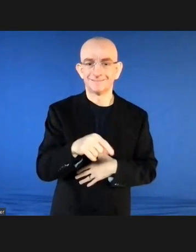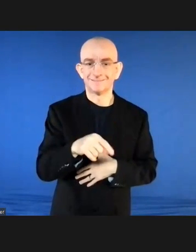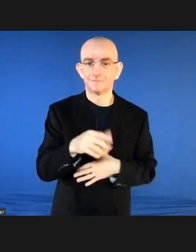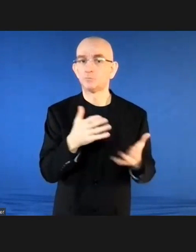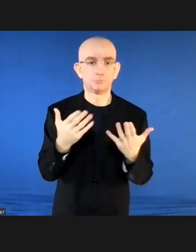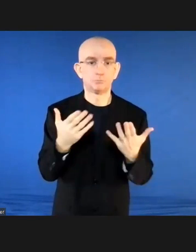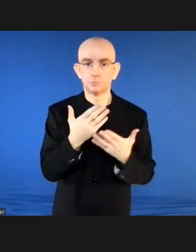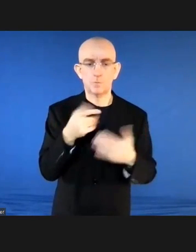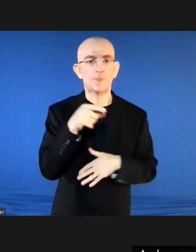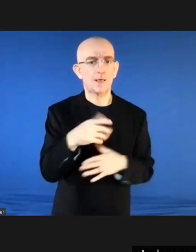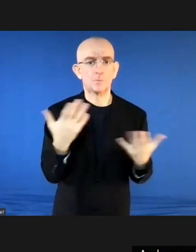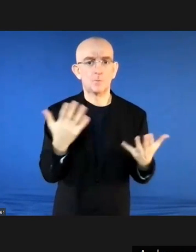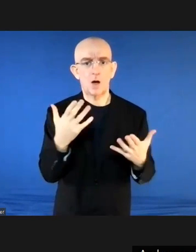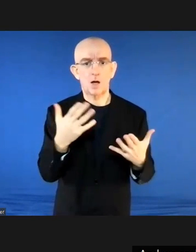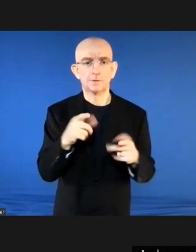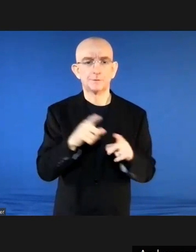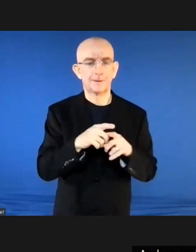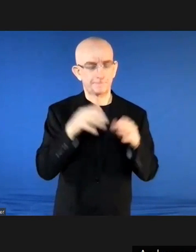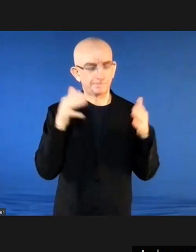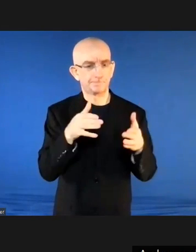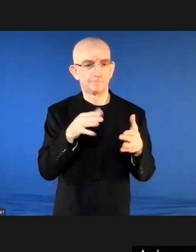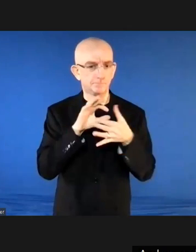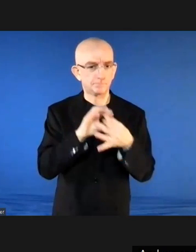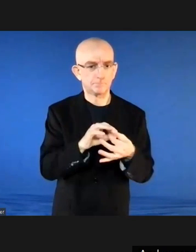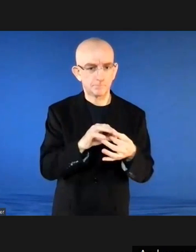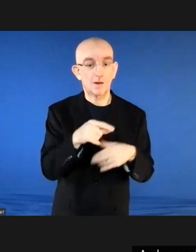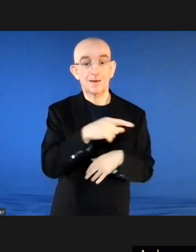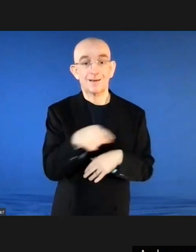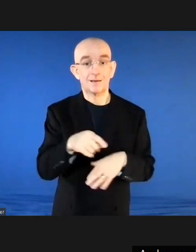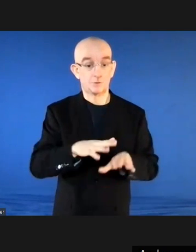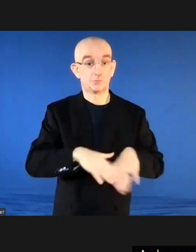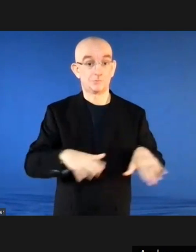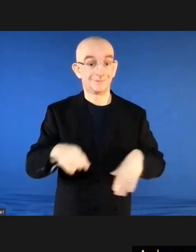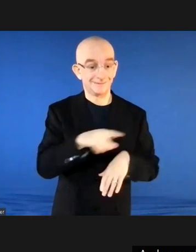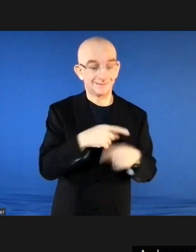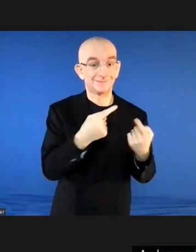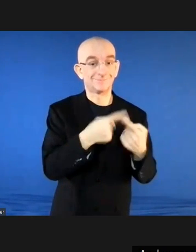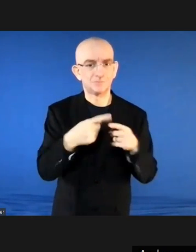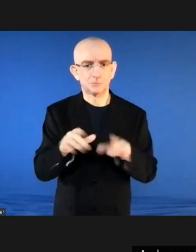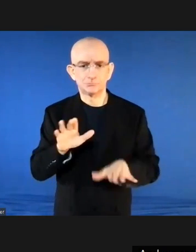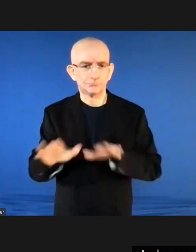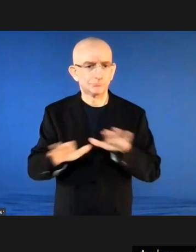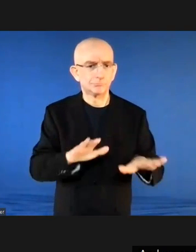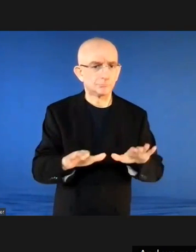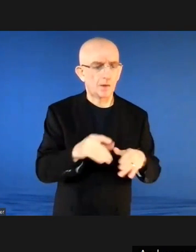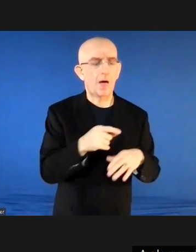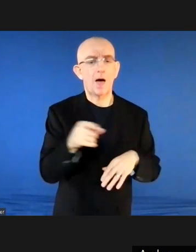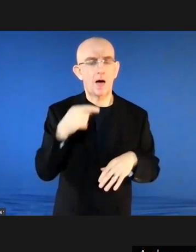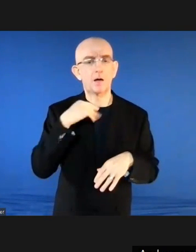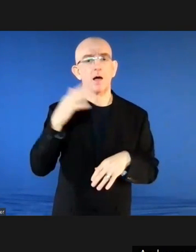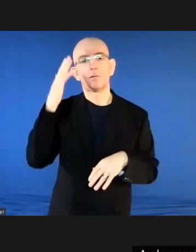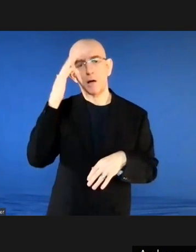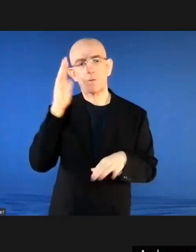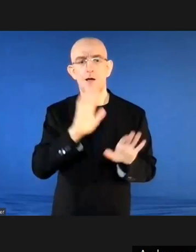all children and all the different needs of all children are recognised and catered for.